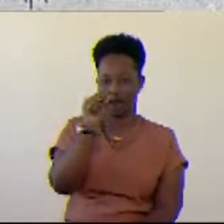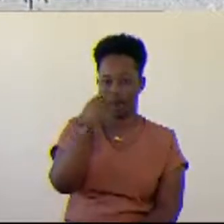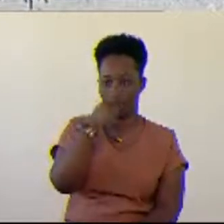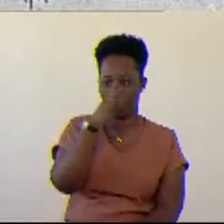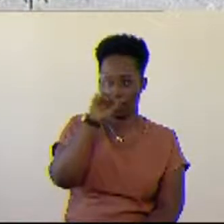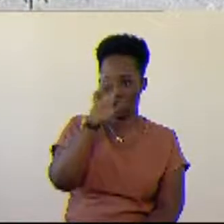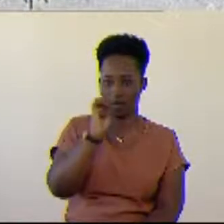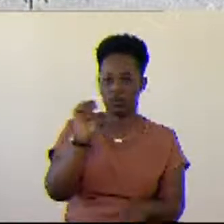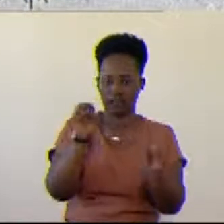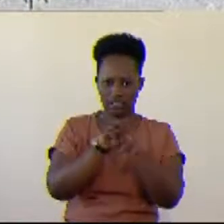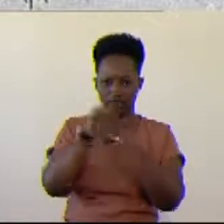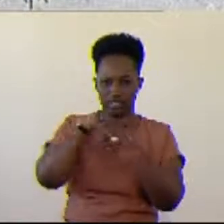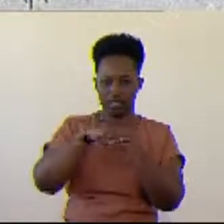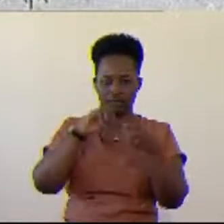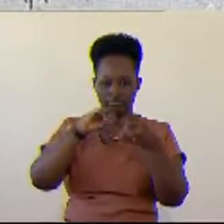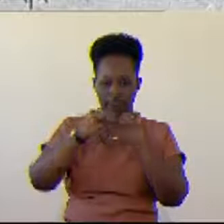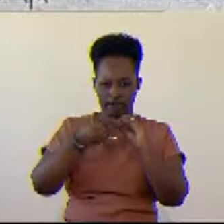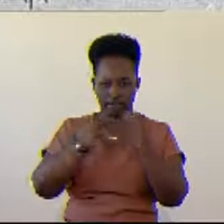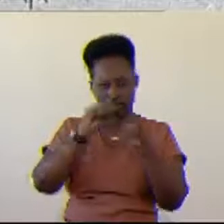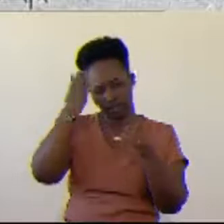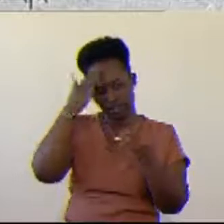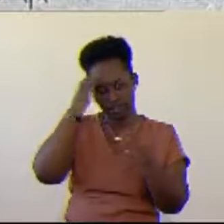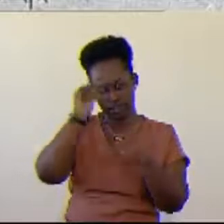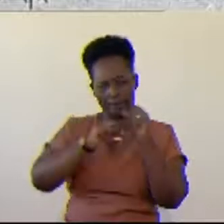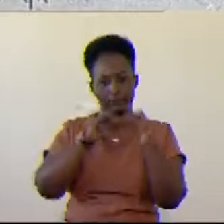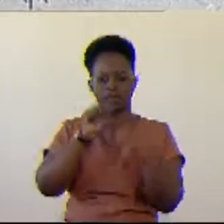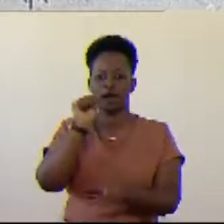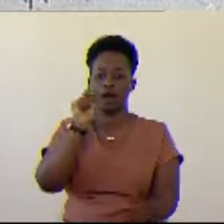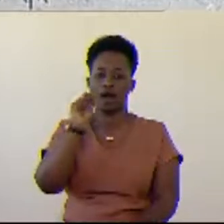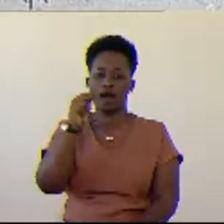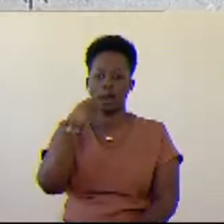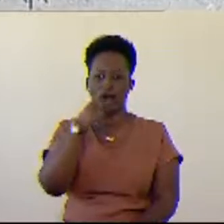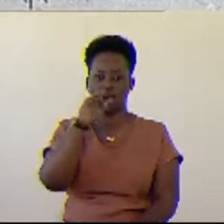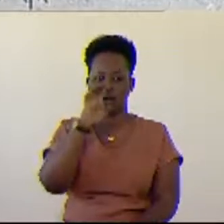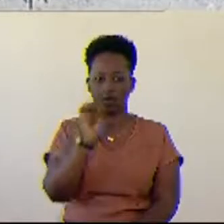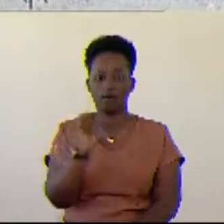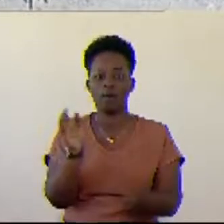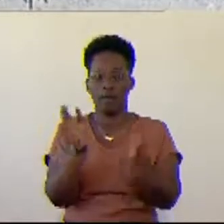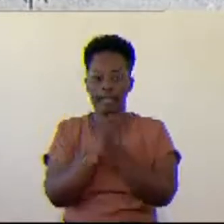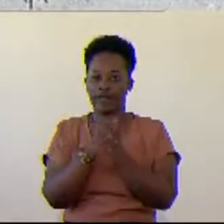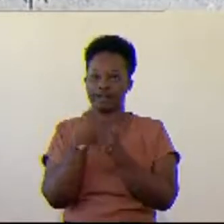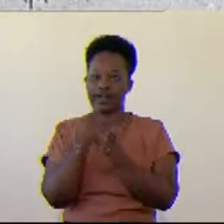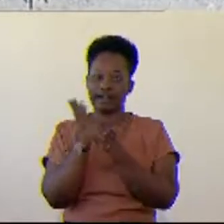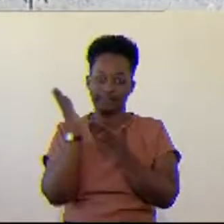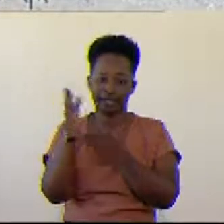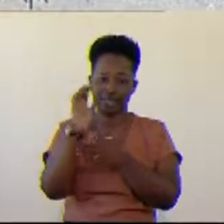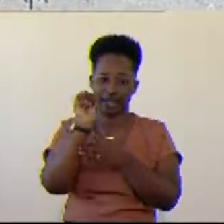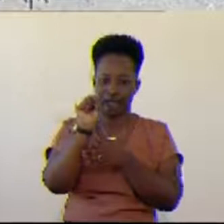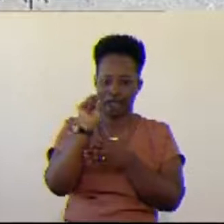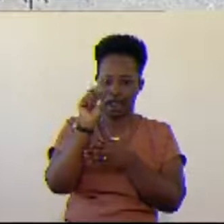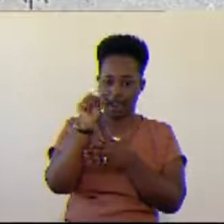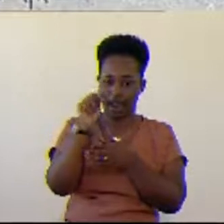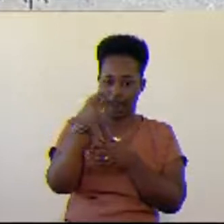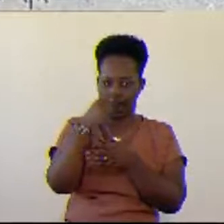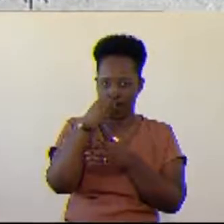how to bisect angles, okay? So we bisect this angle. We also bisect this angle. We